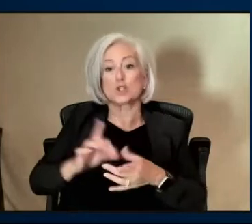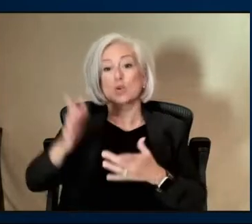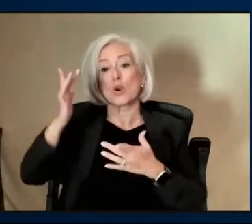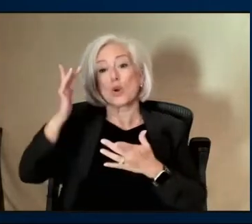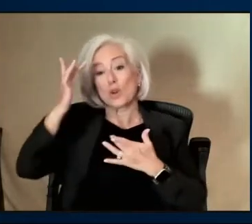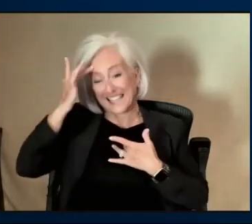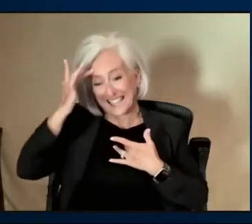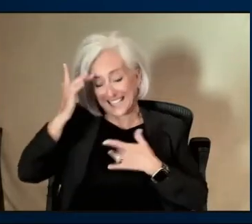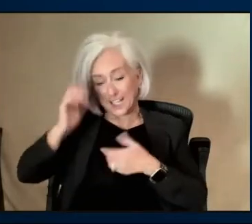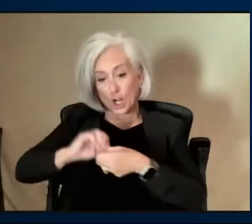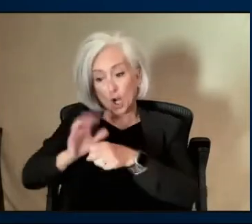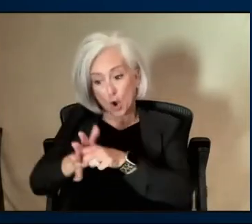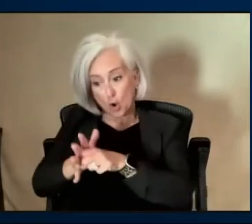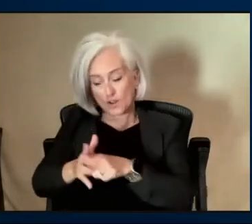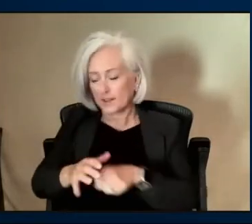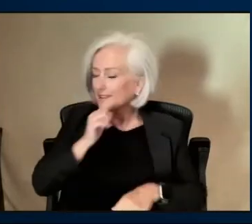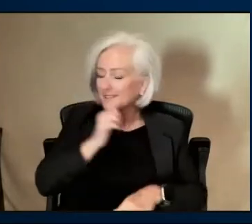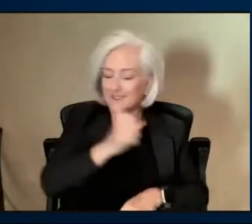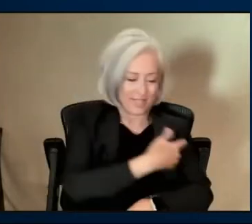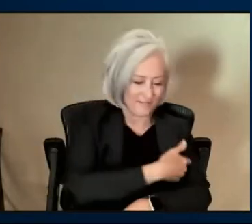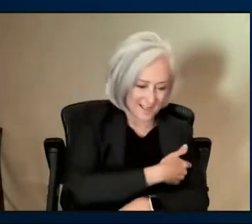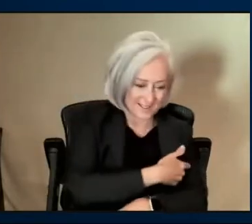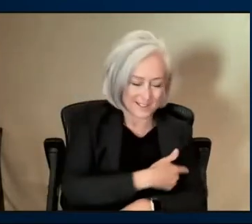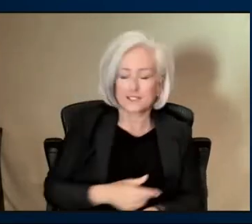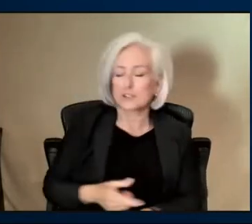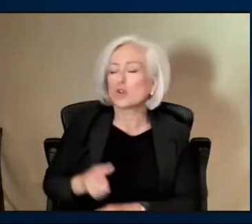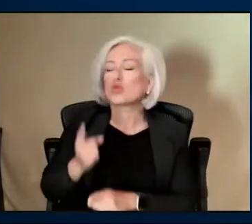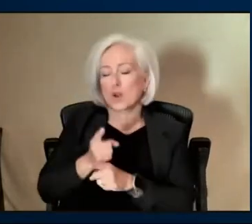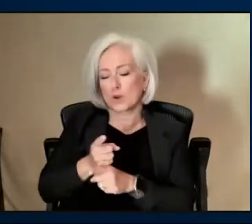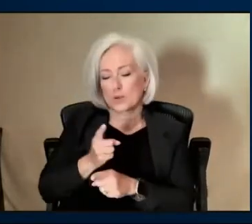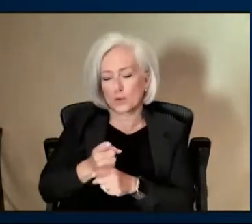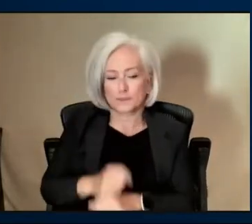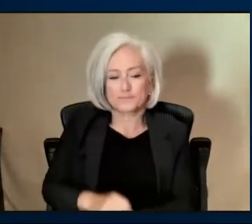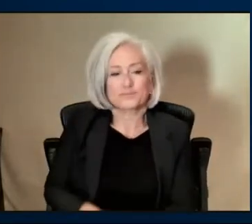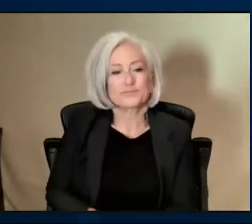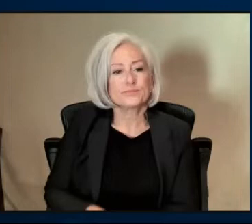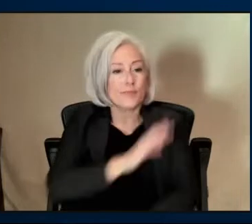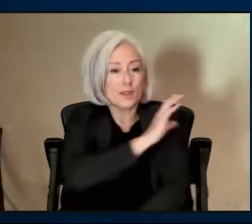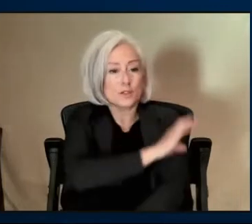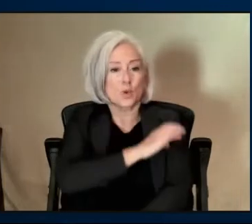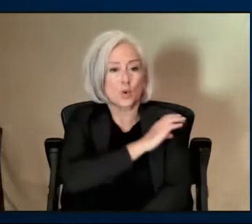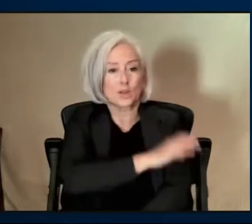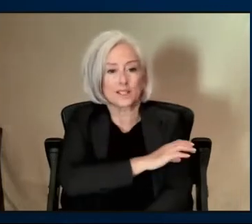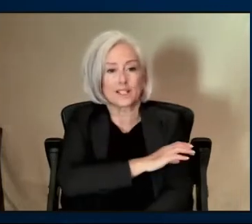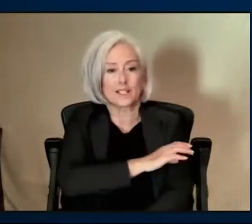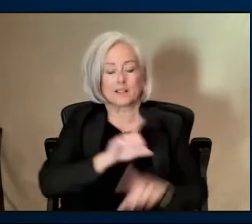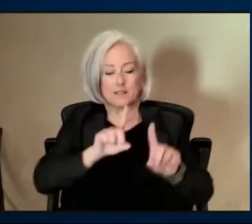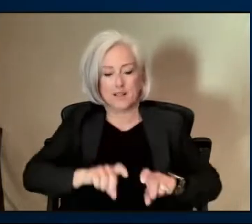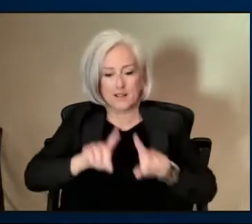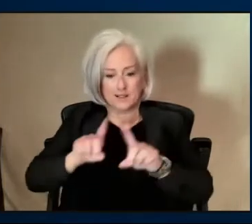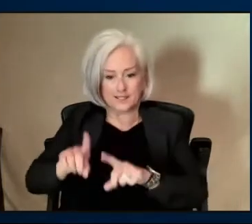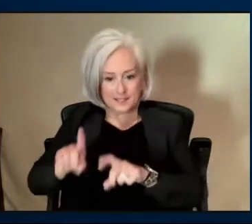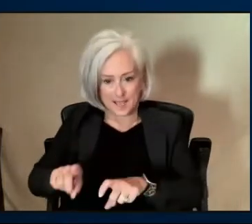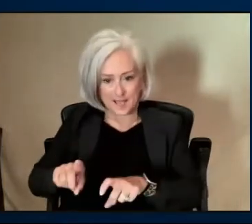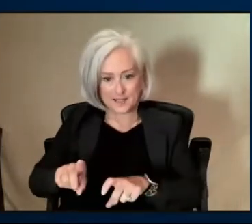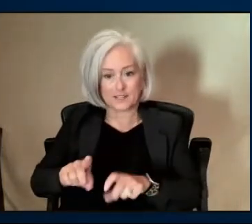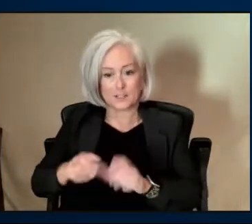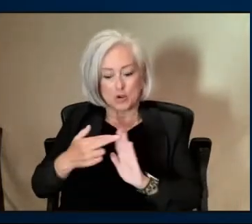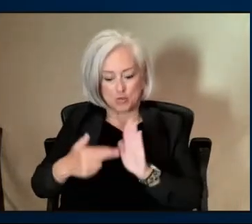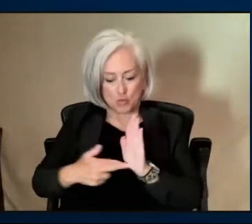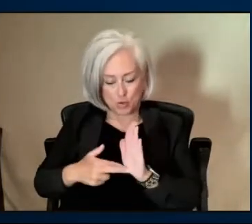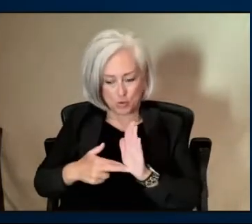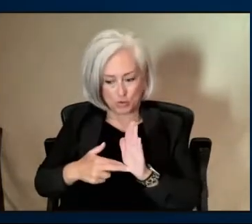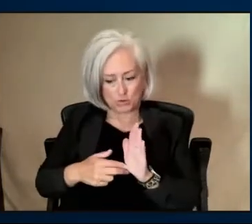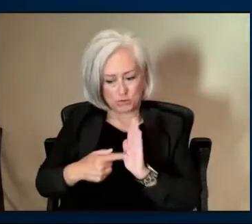so these are clinical trial protocols that tell us how we run these studies, and during those we